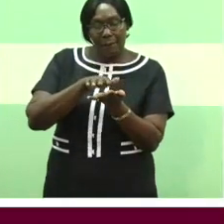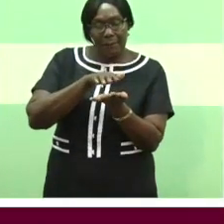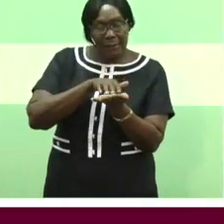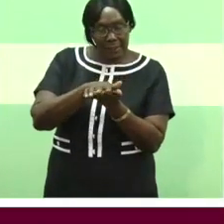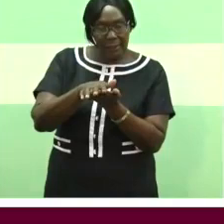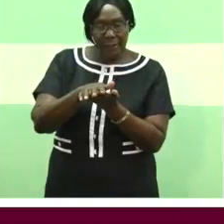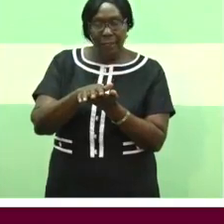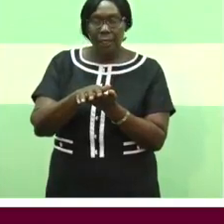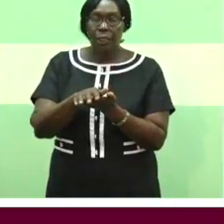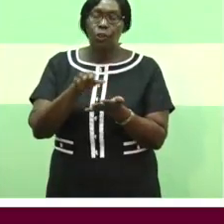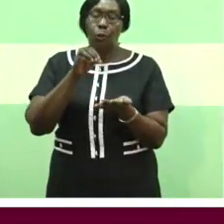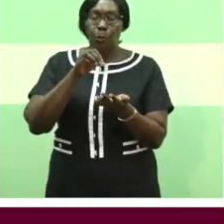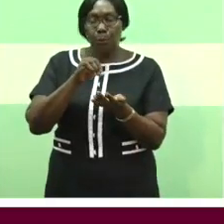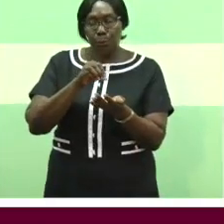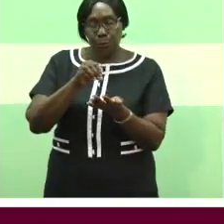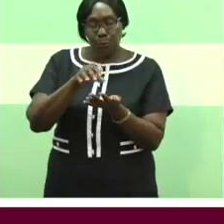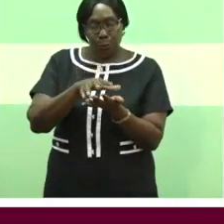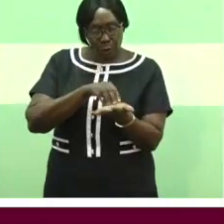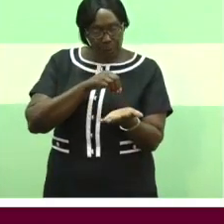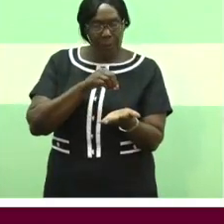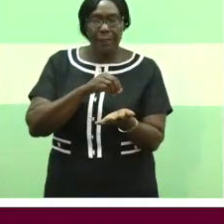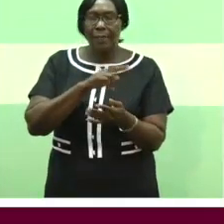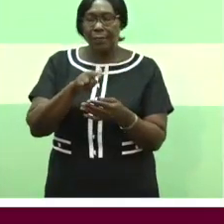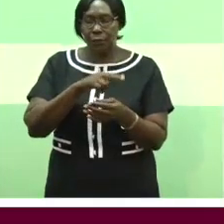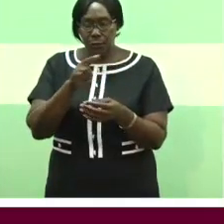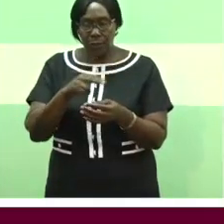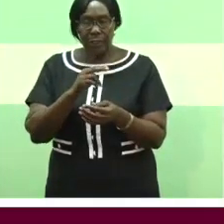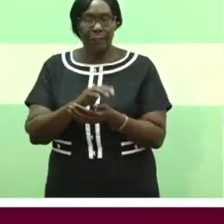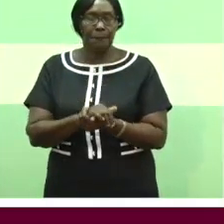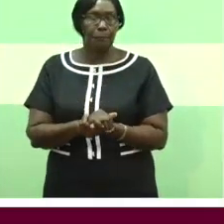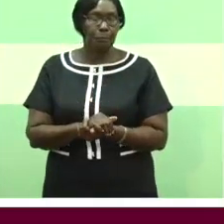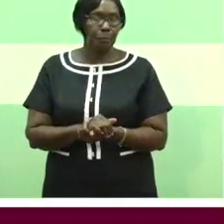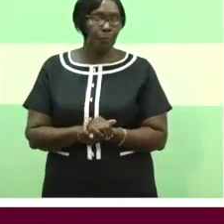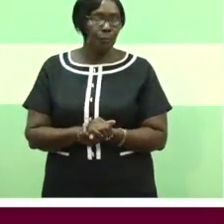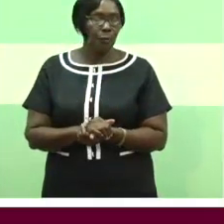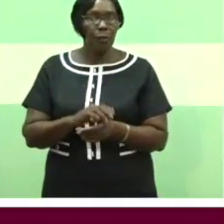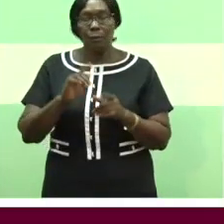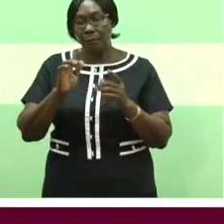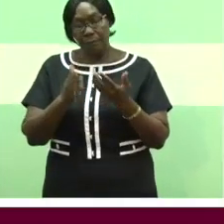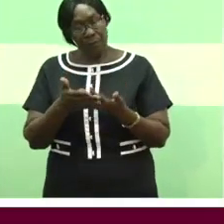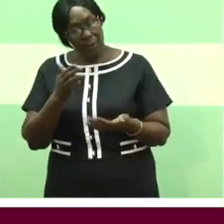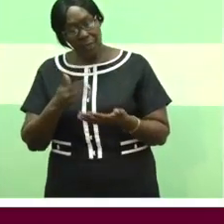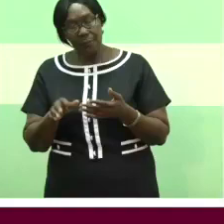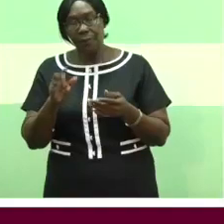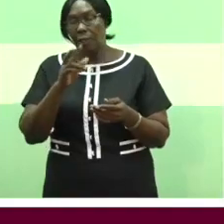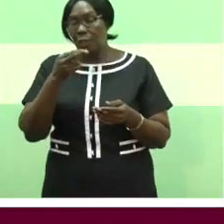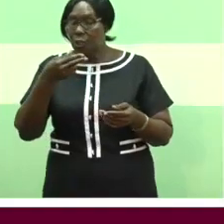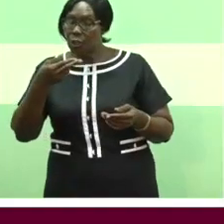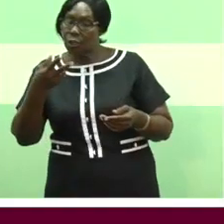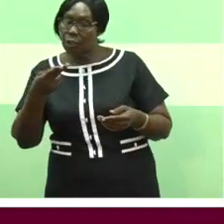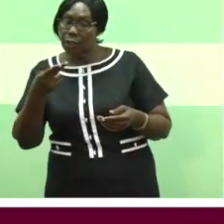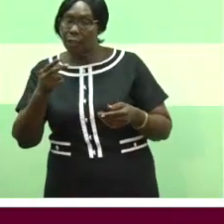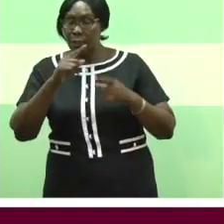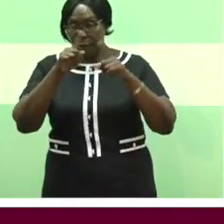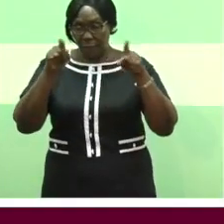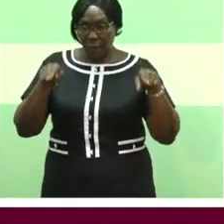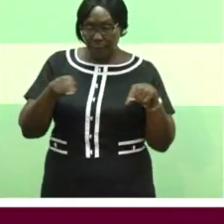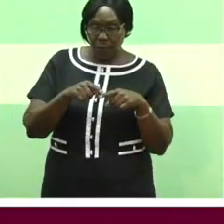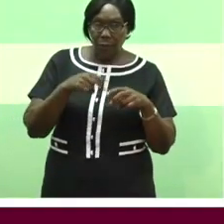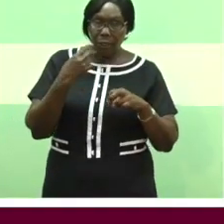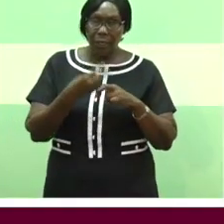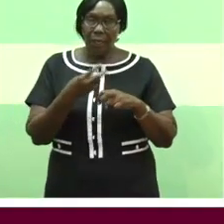can just print it and use this as is. But you would put it on maybe pre-cut Bristol board or a